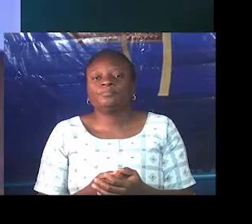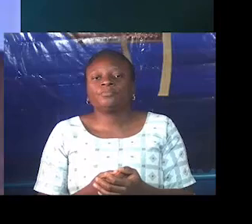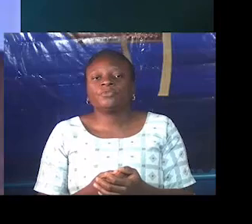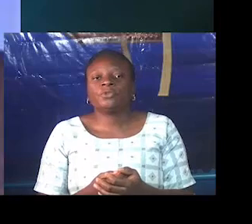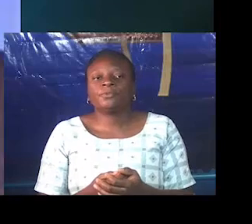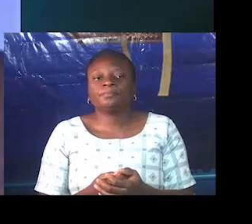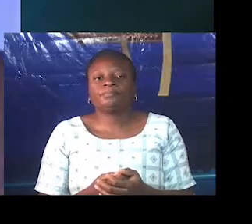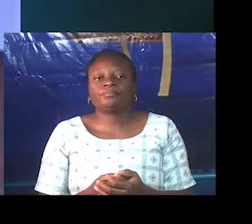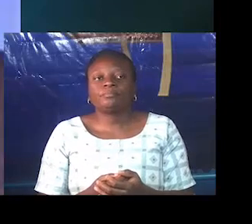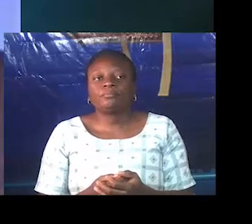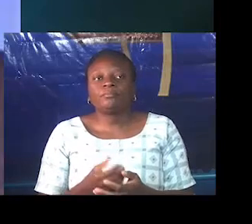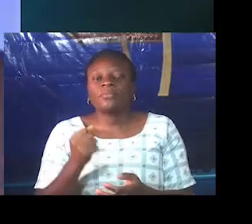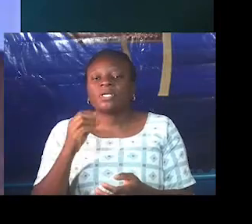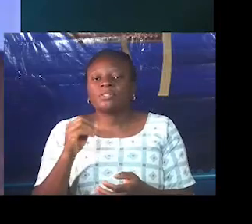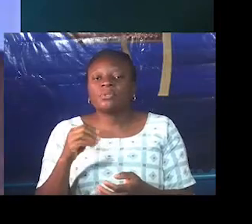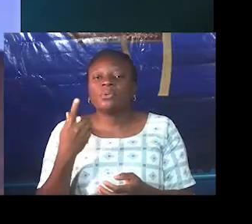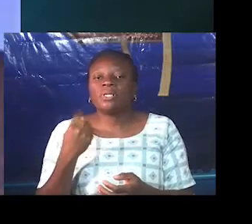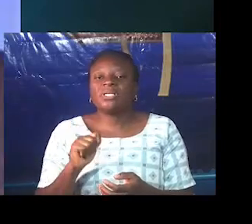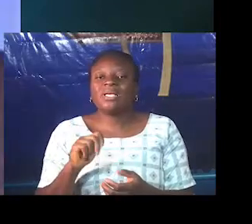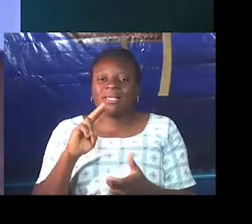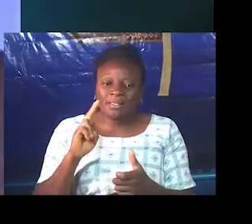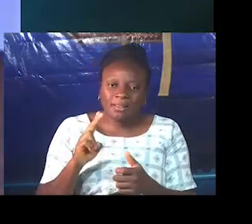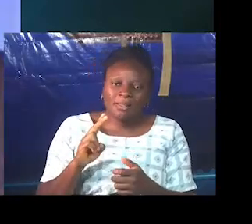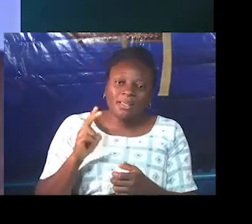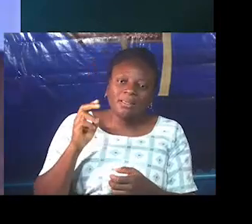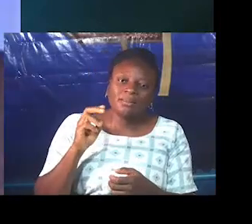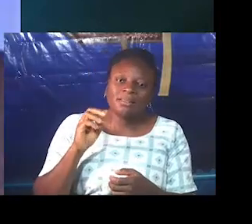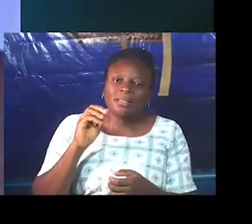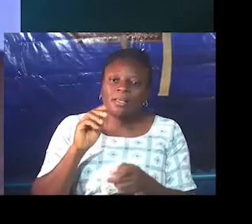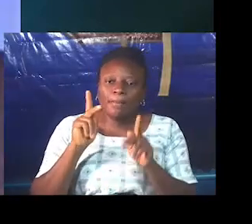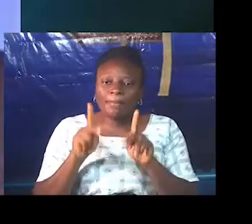even consider about, you cannot consider yourself